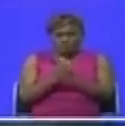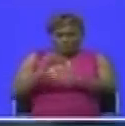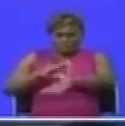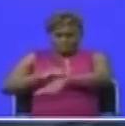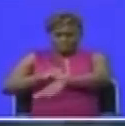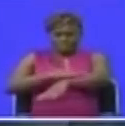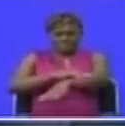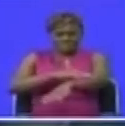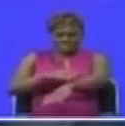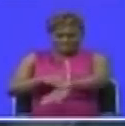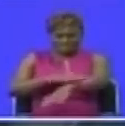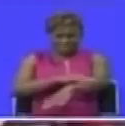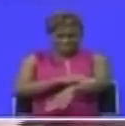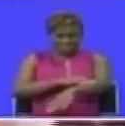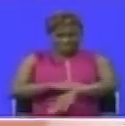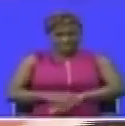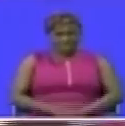massage.